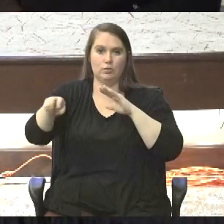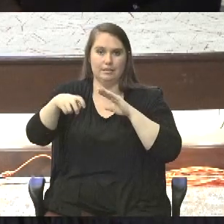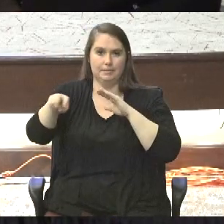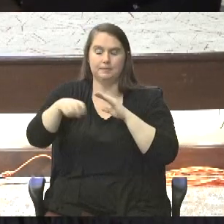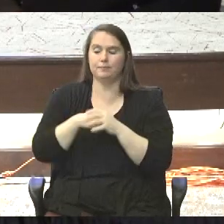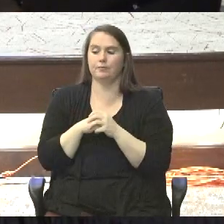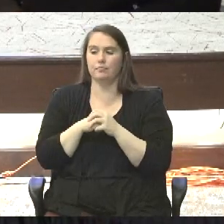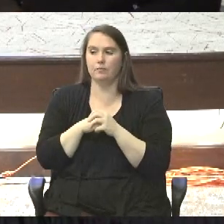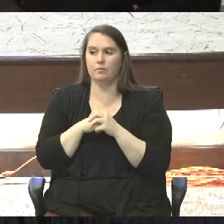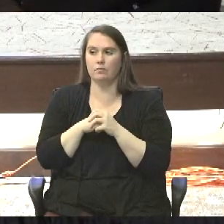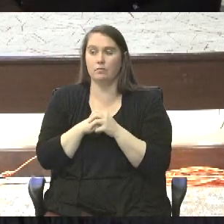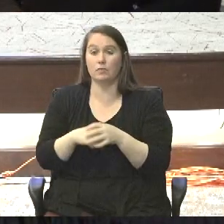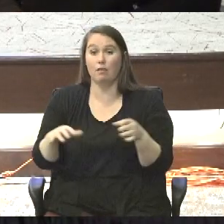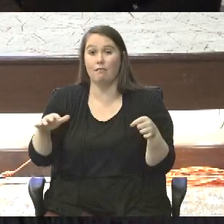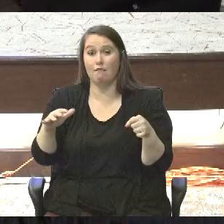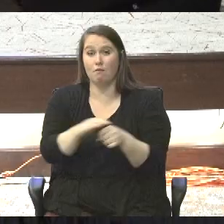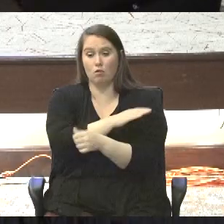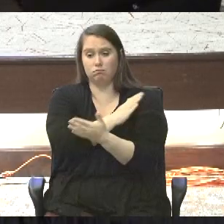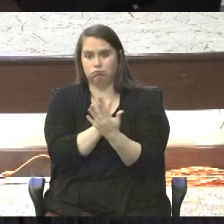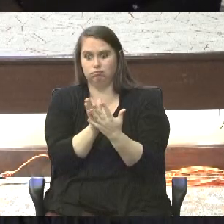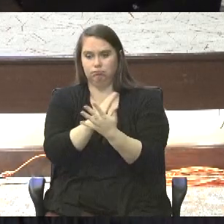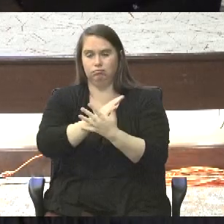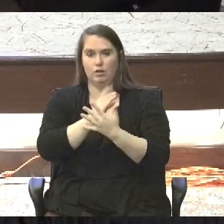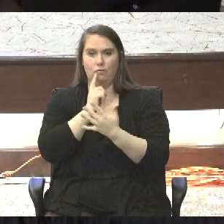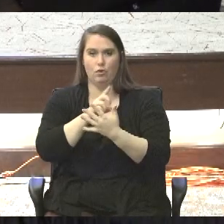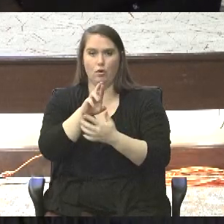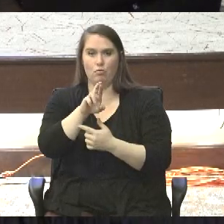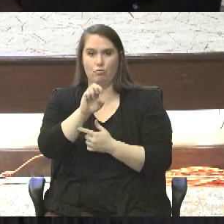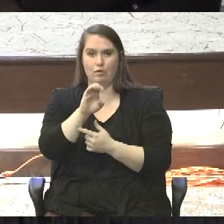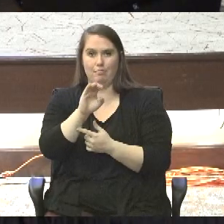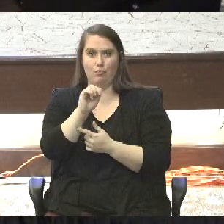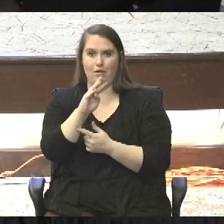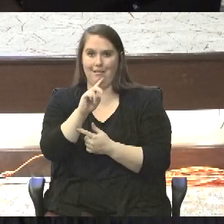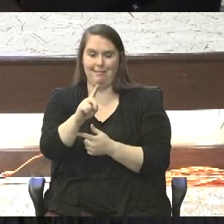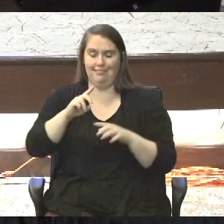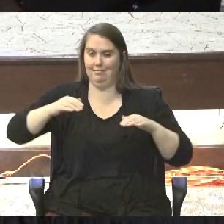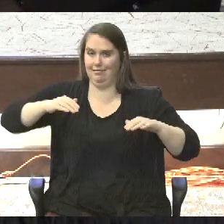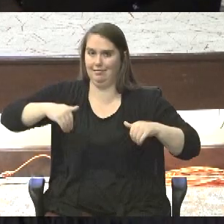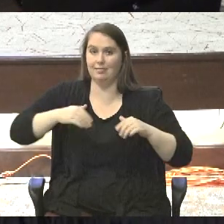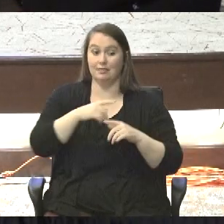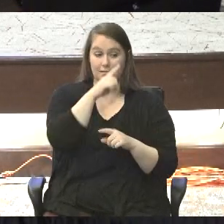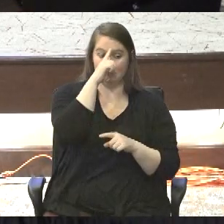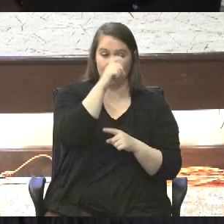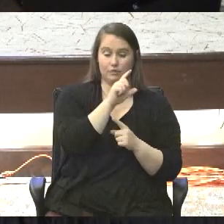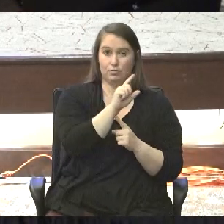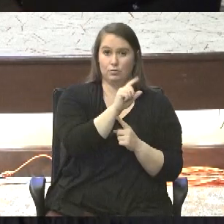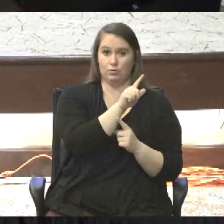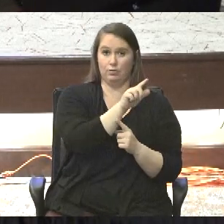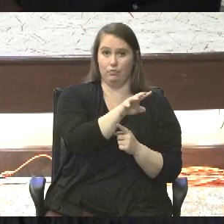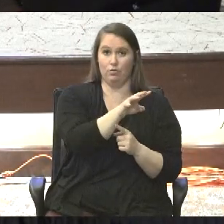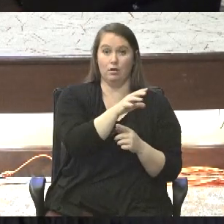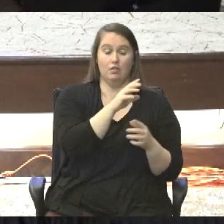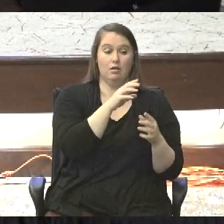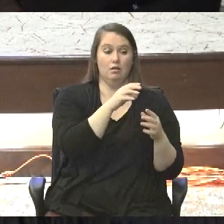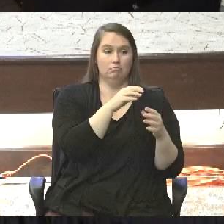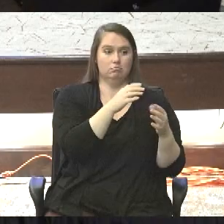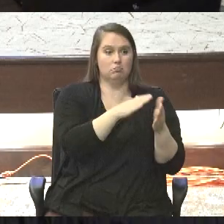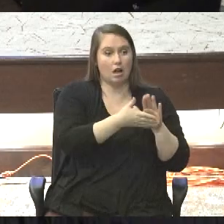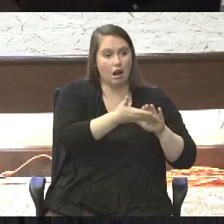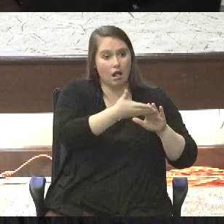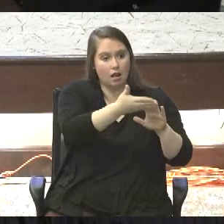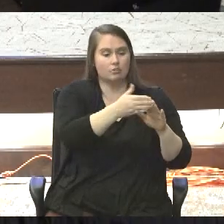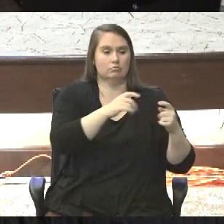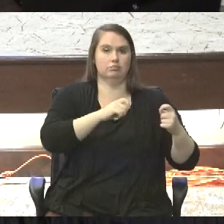designed really as our full-scale rebrand for Waco tourism. In December of 2024, an operational shift occurred with the transition of